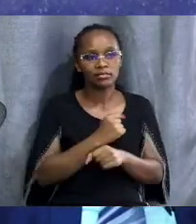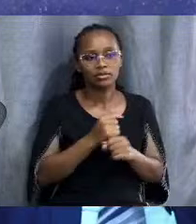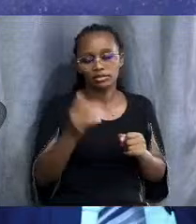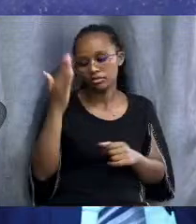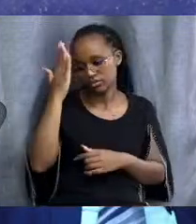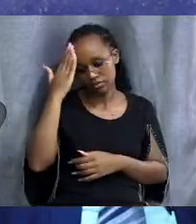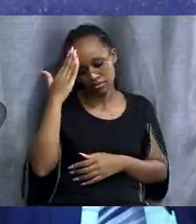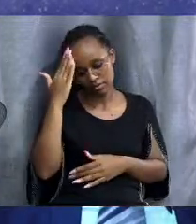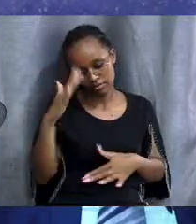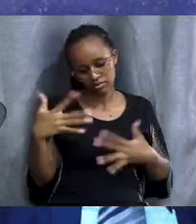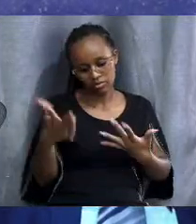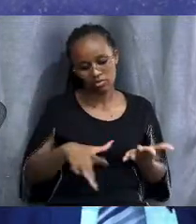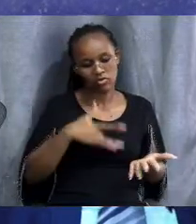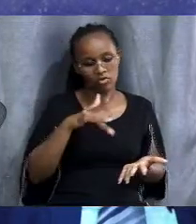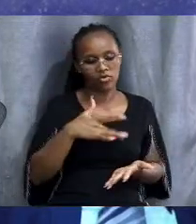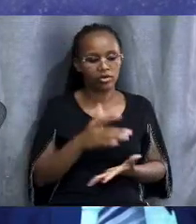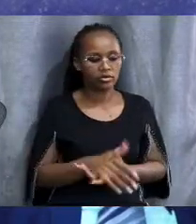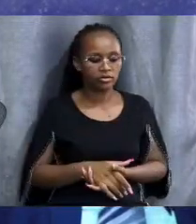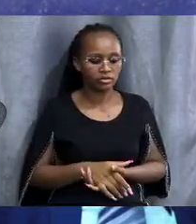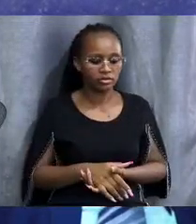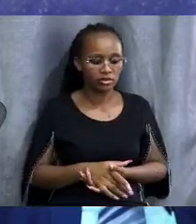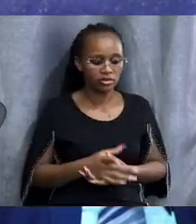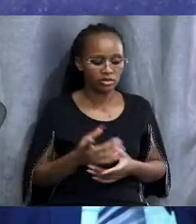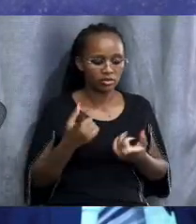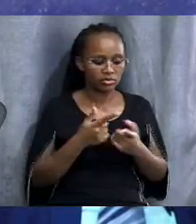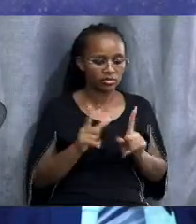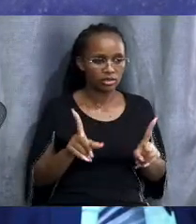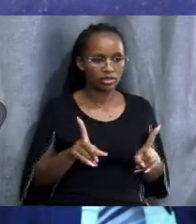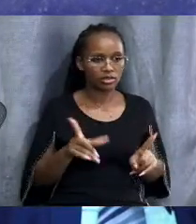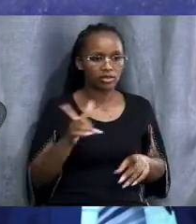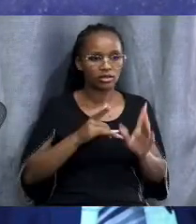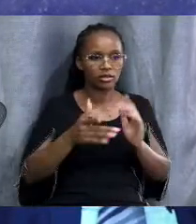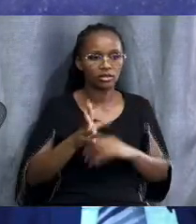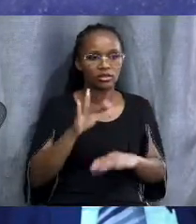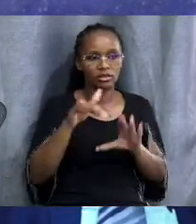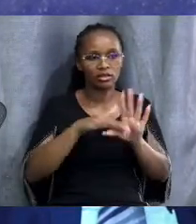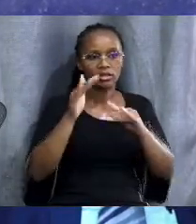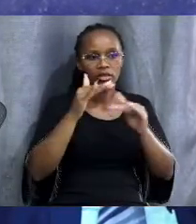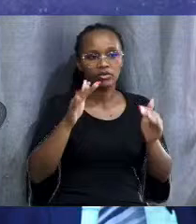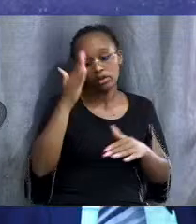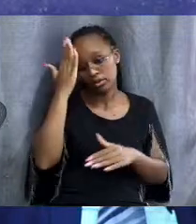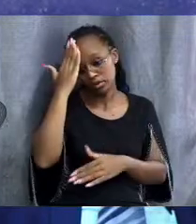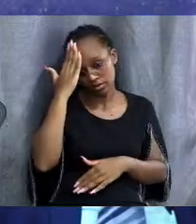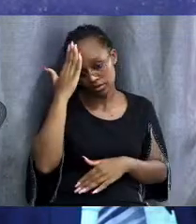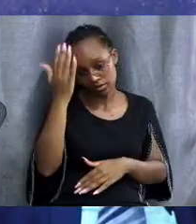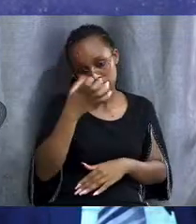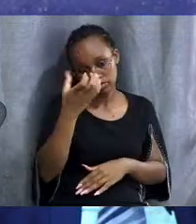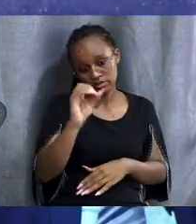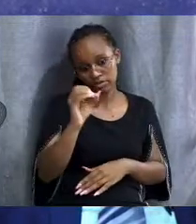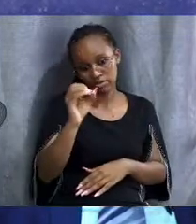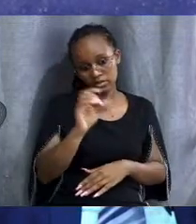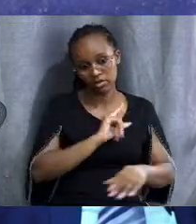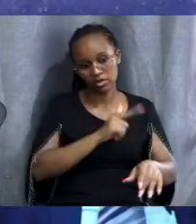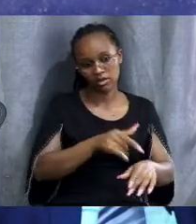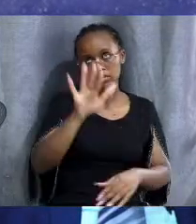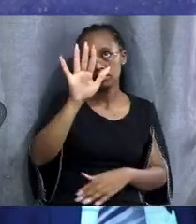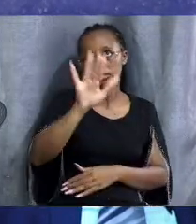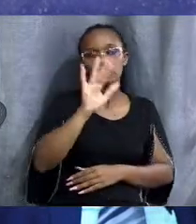know what you're feeling. But God in heaven knows. Na kuodoshi yo grace